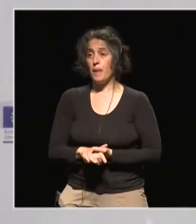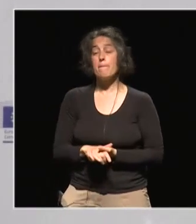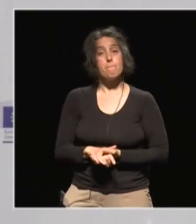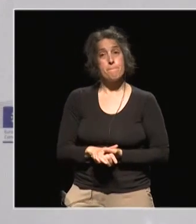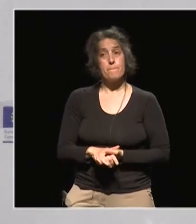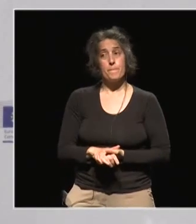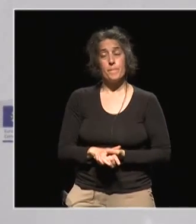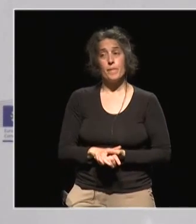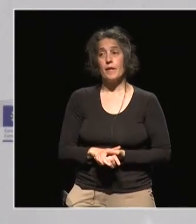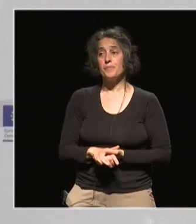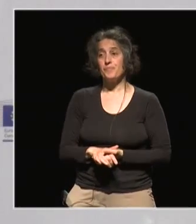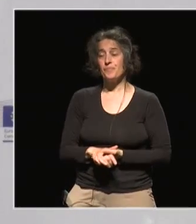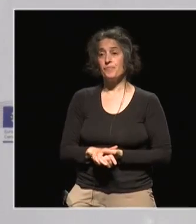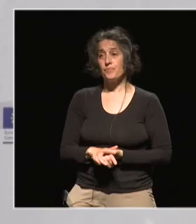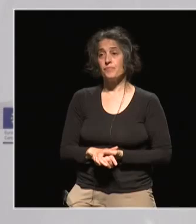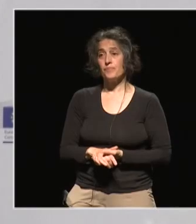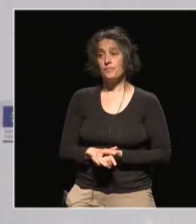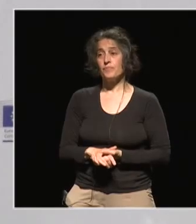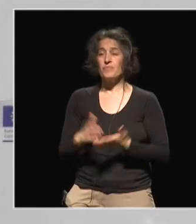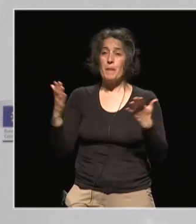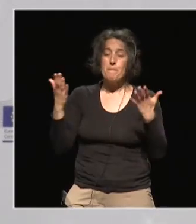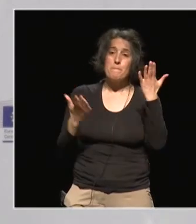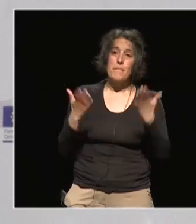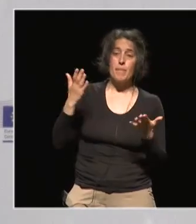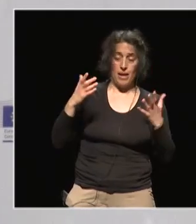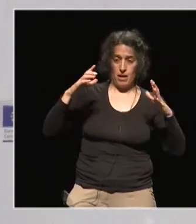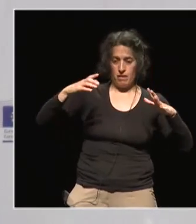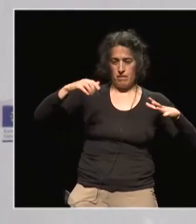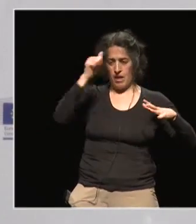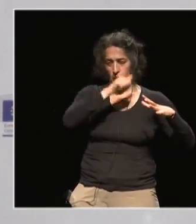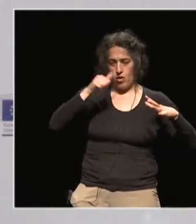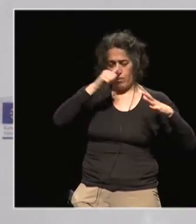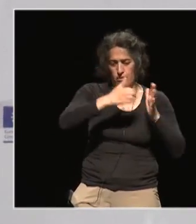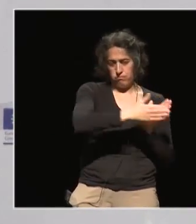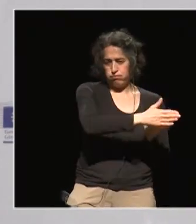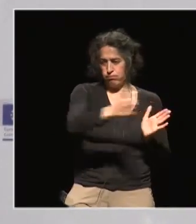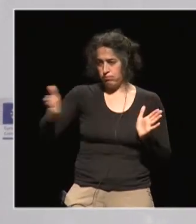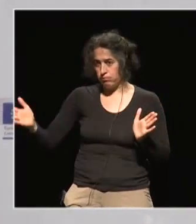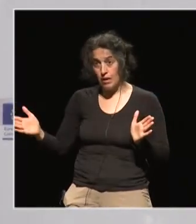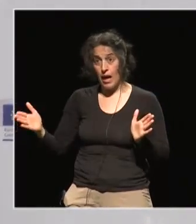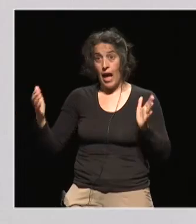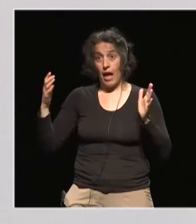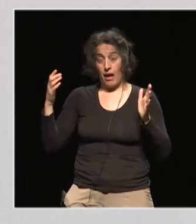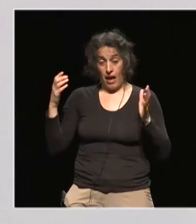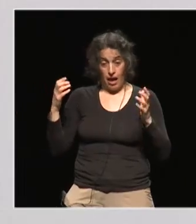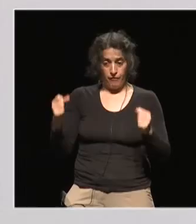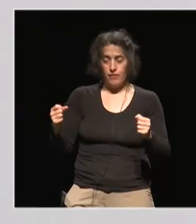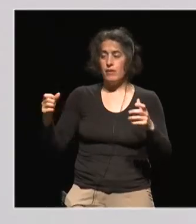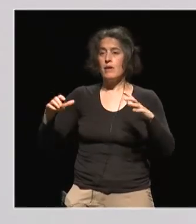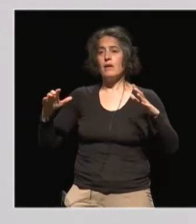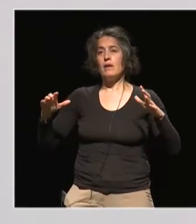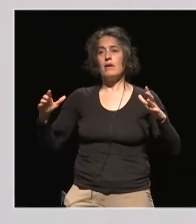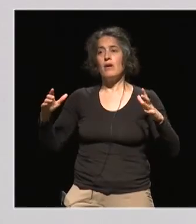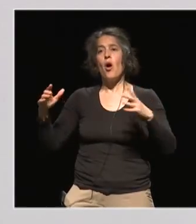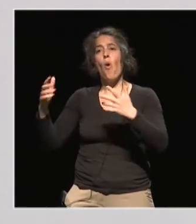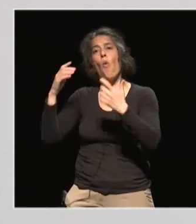increase in the greenhouse gas emission of these sectors, but it has adequately reversed because of the